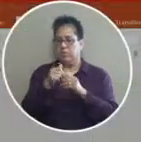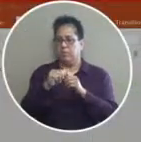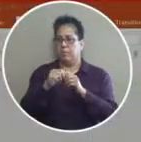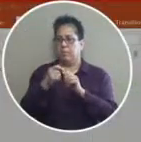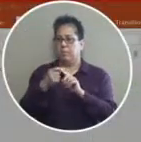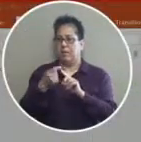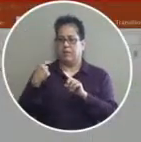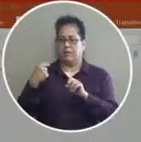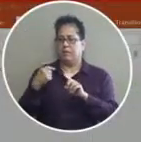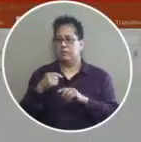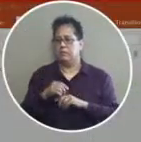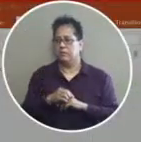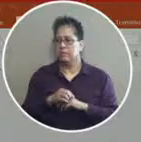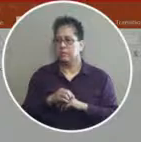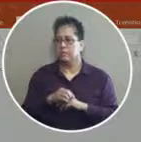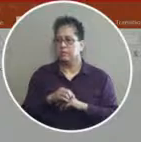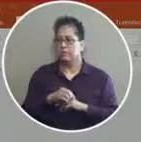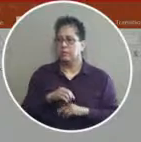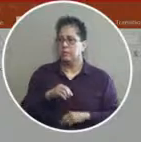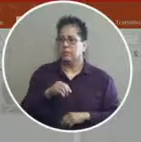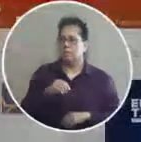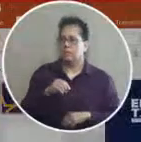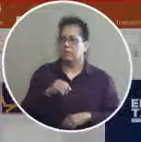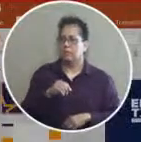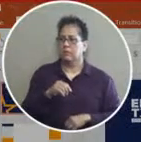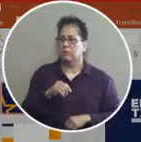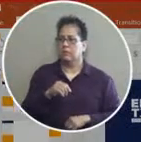Let me get to that slide. You're fine, sorry.